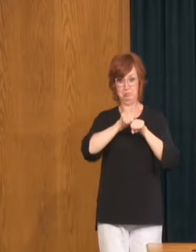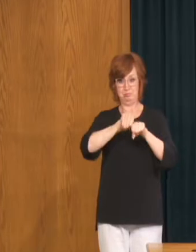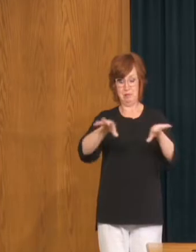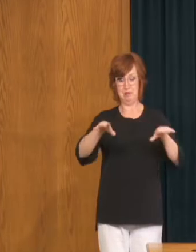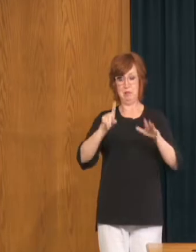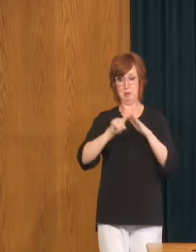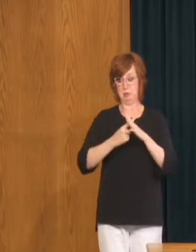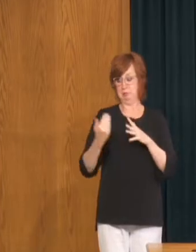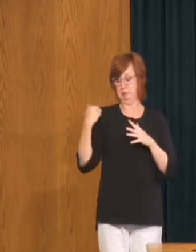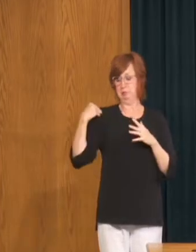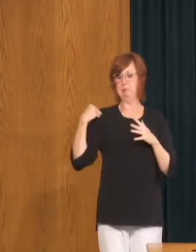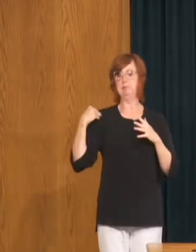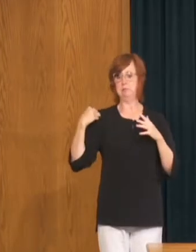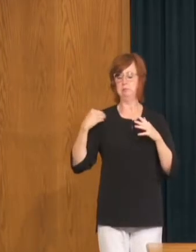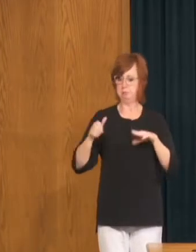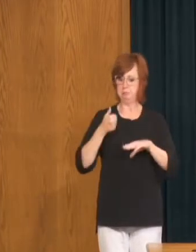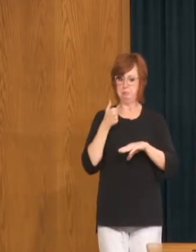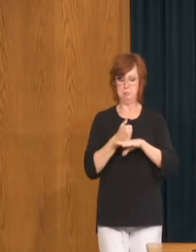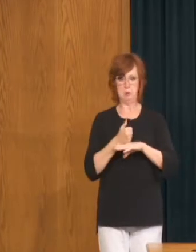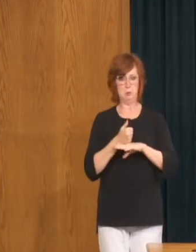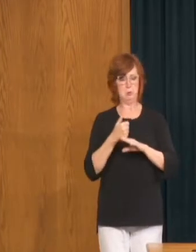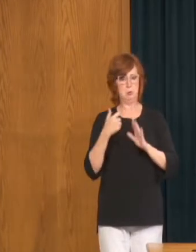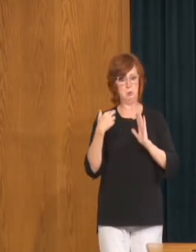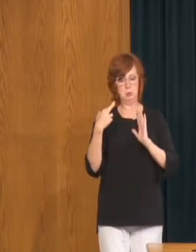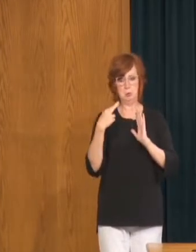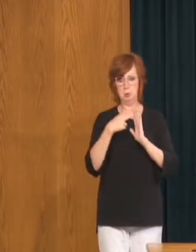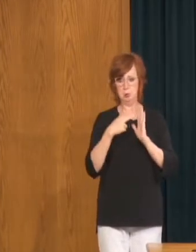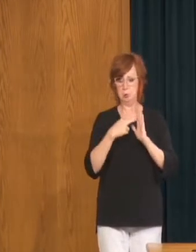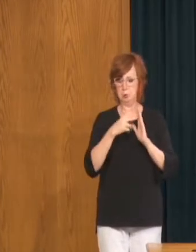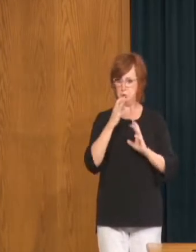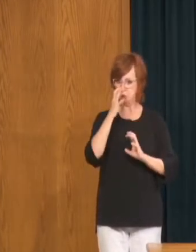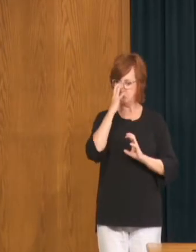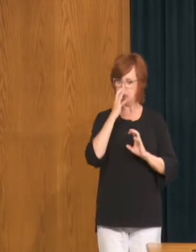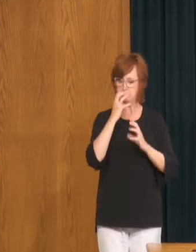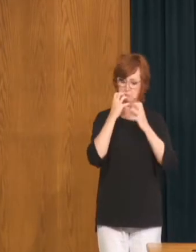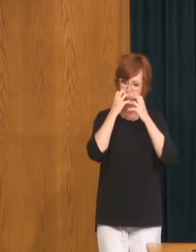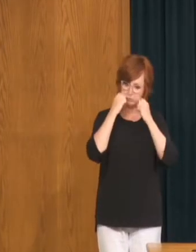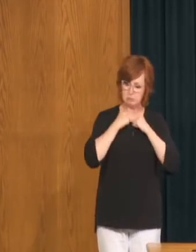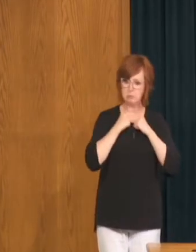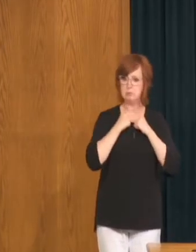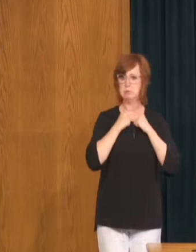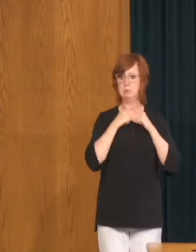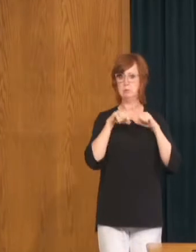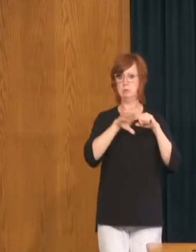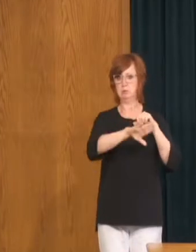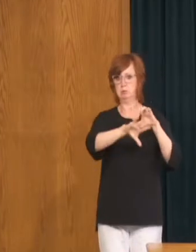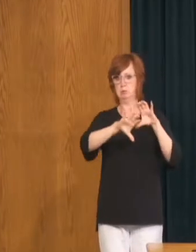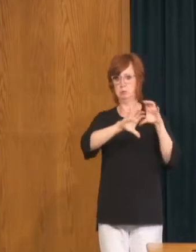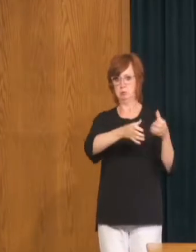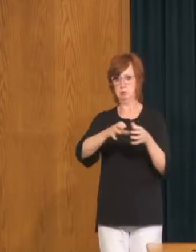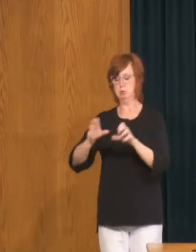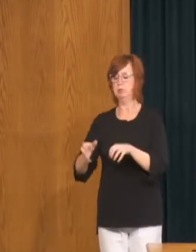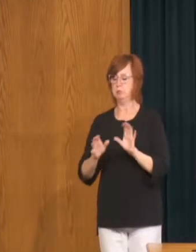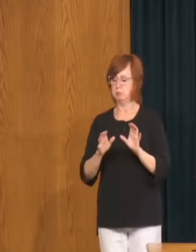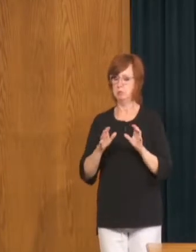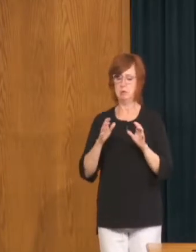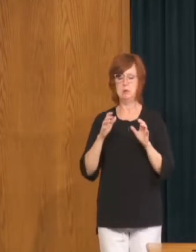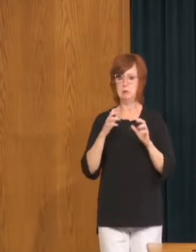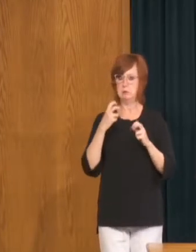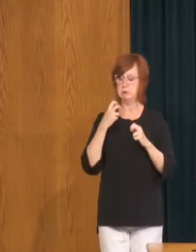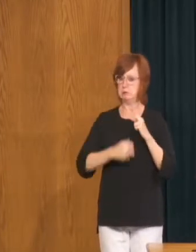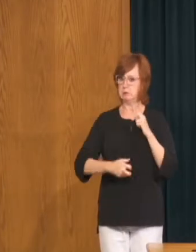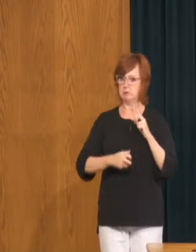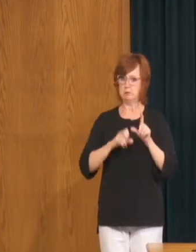one may have been the toughest to balance. On one hand, we all know how important it is for patients